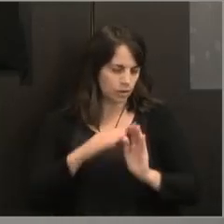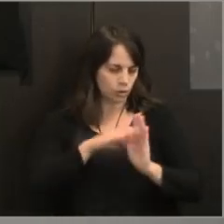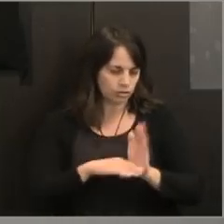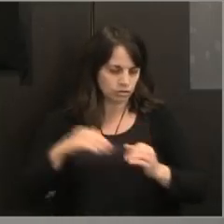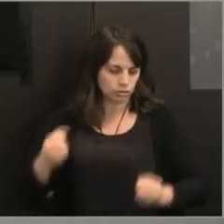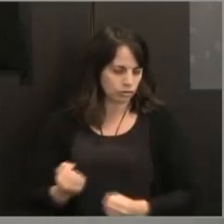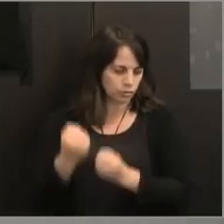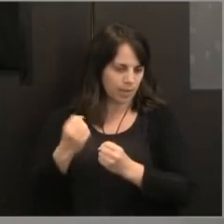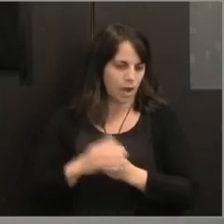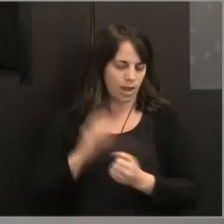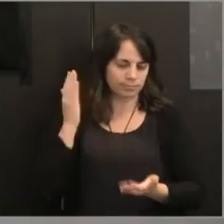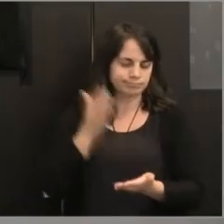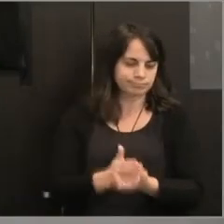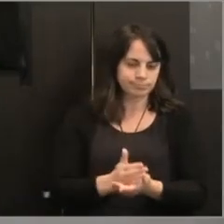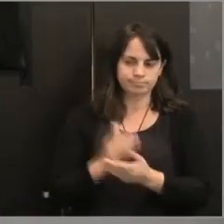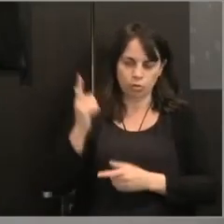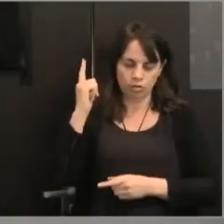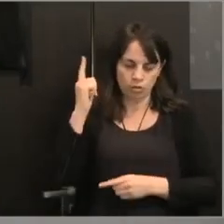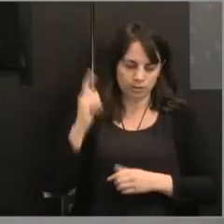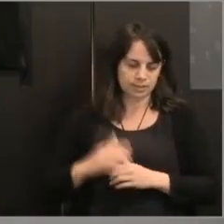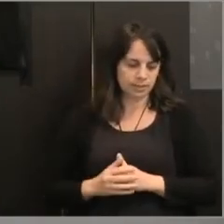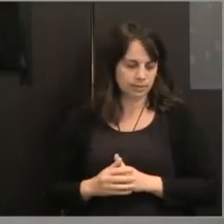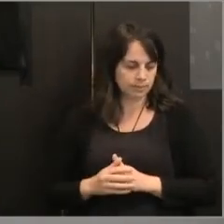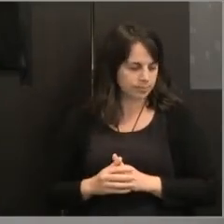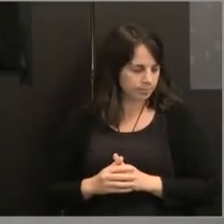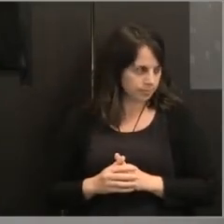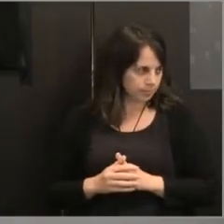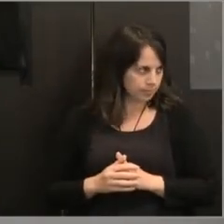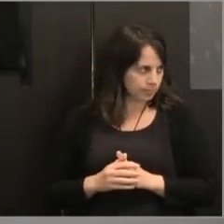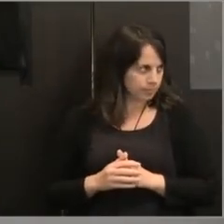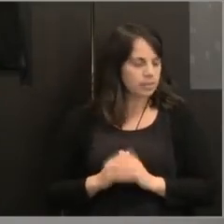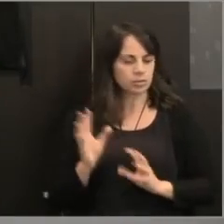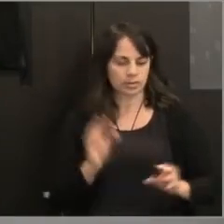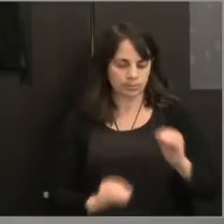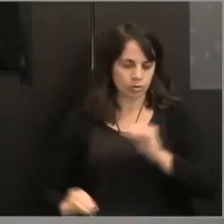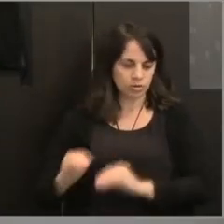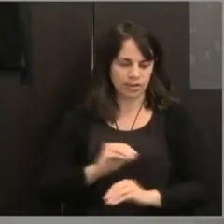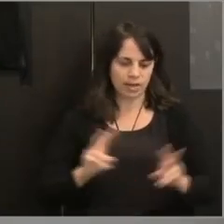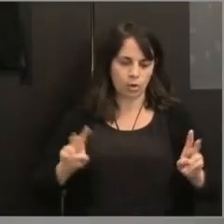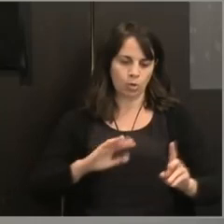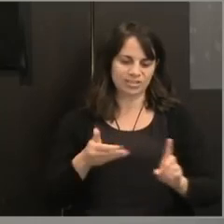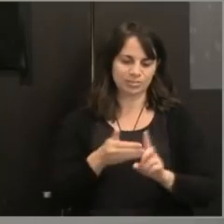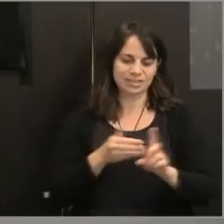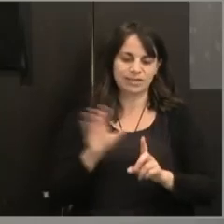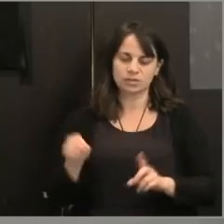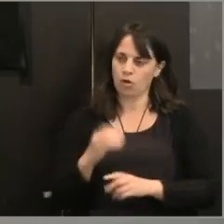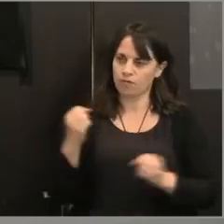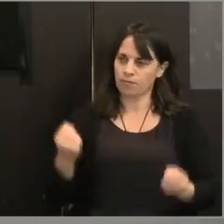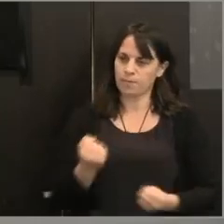absolute authority, and it was made up of what may be called the specifics of power.